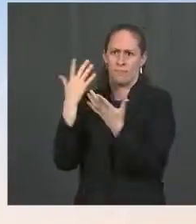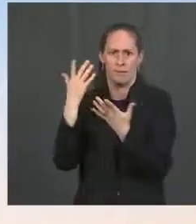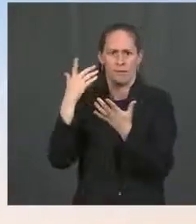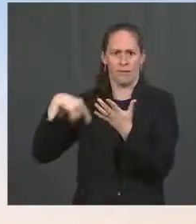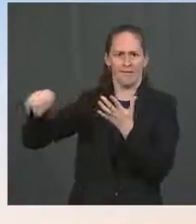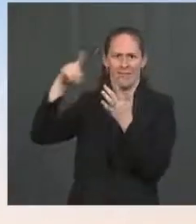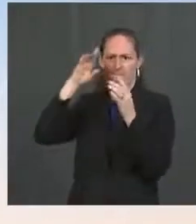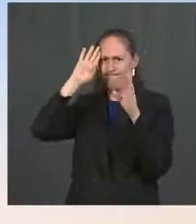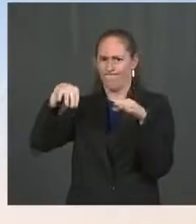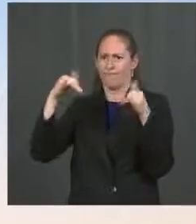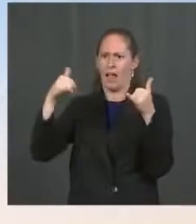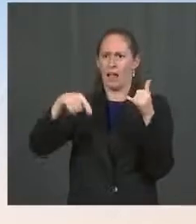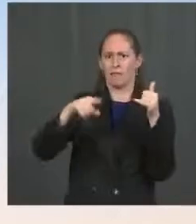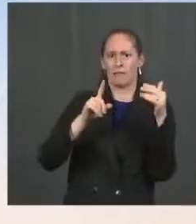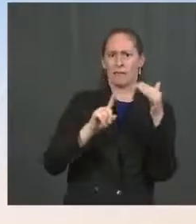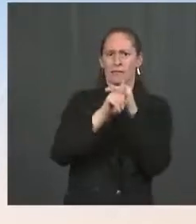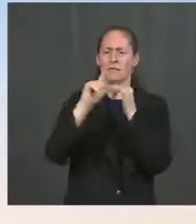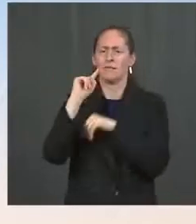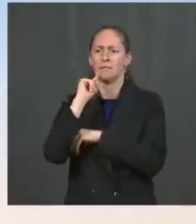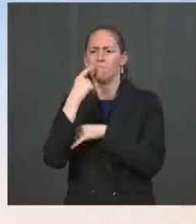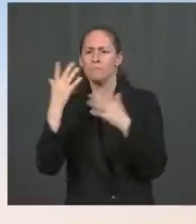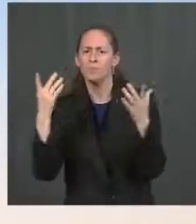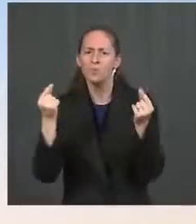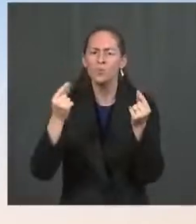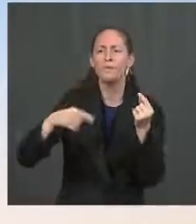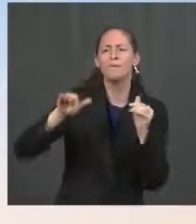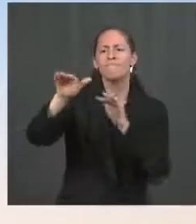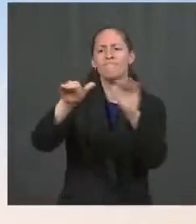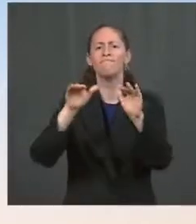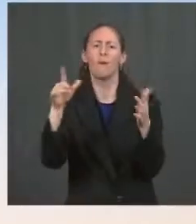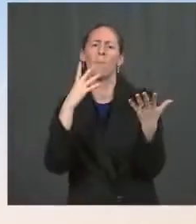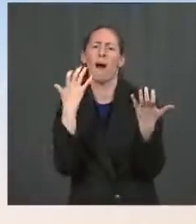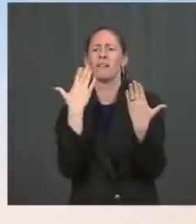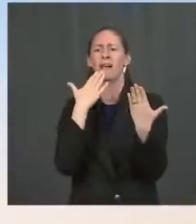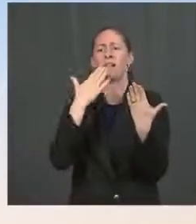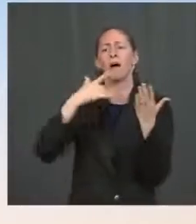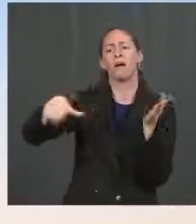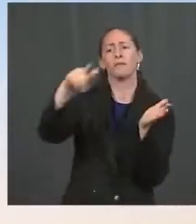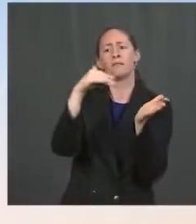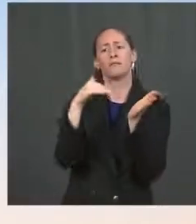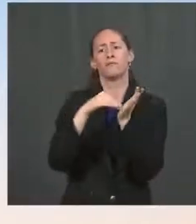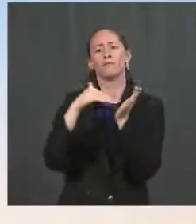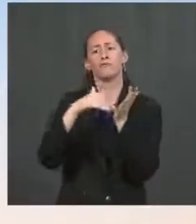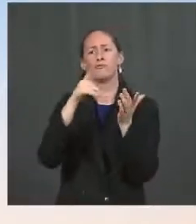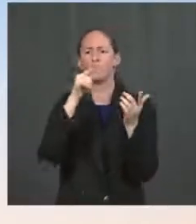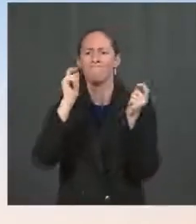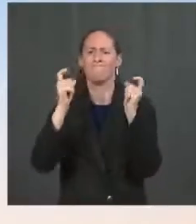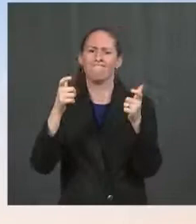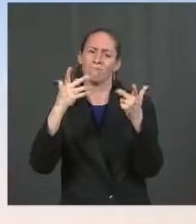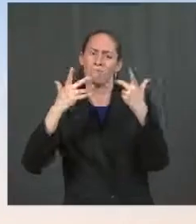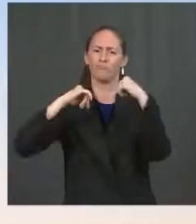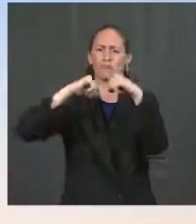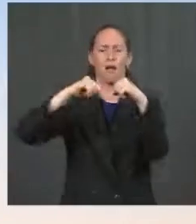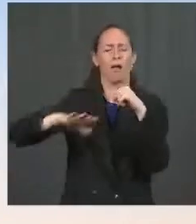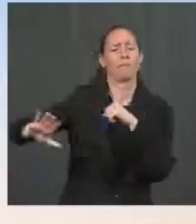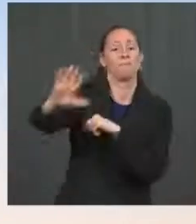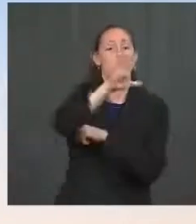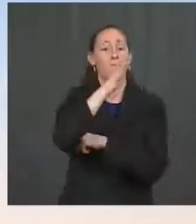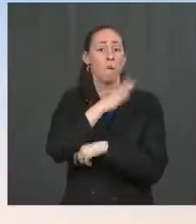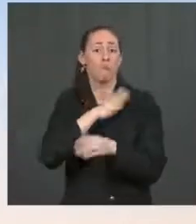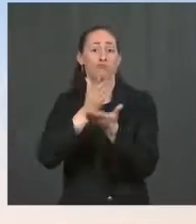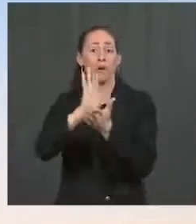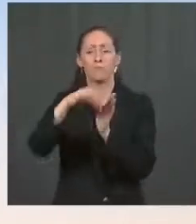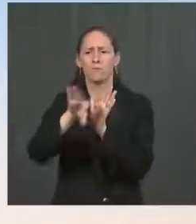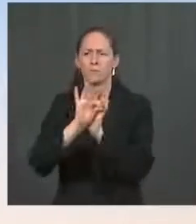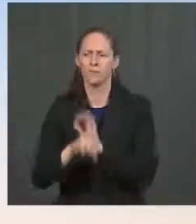providers and activists who are fighting to protect reproductive choice in their states. Also wanted to note one more scheduling item for all of you. Tomorrow, the President, the